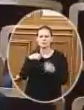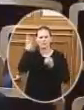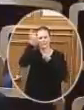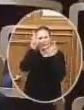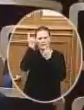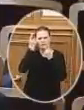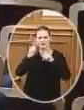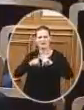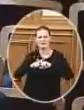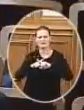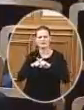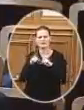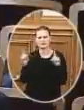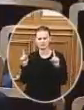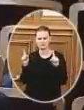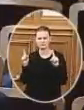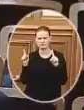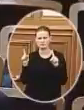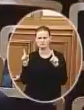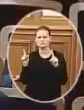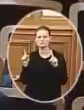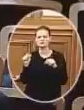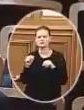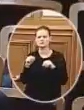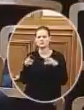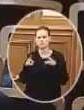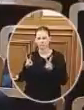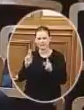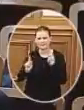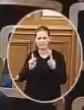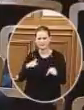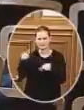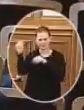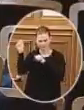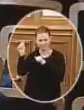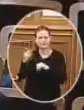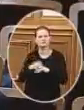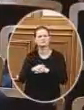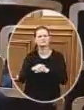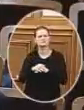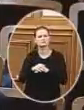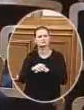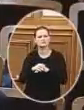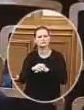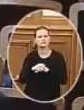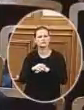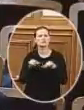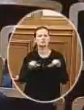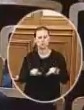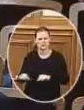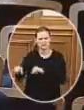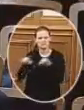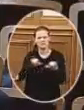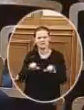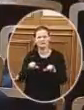of what happens after event as opposed to before. The pattern typically is people come sort of in a steady stream, but they all leave at the same time